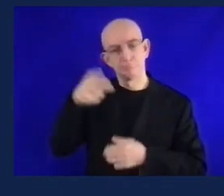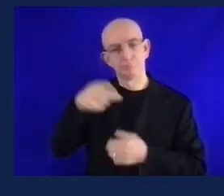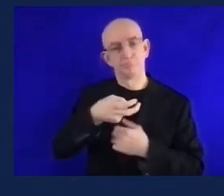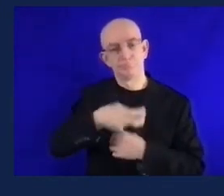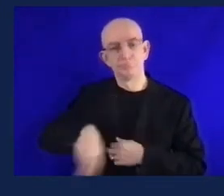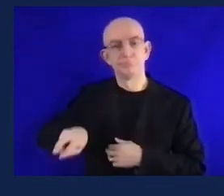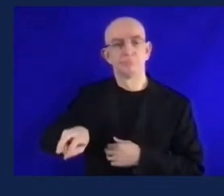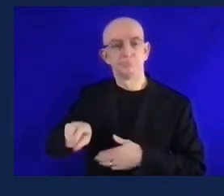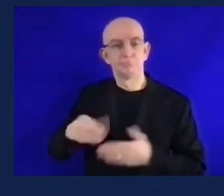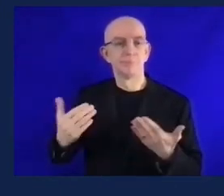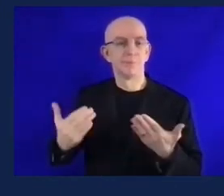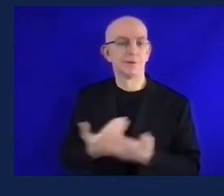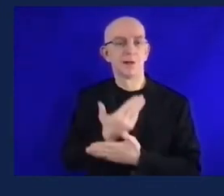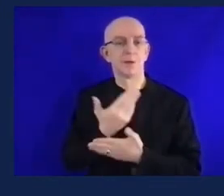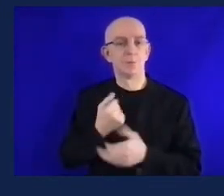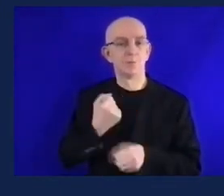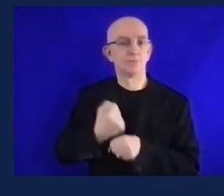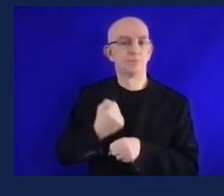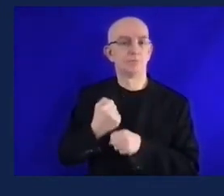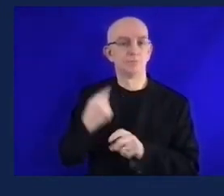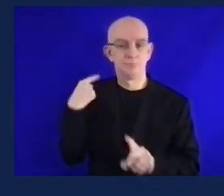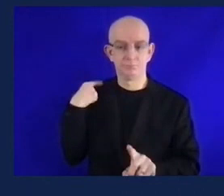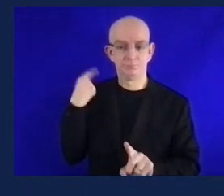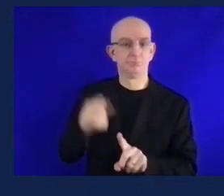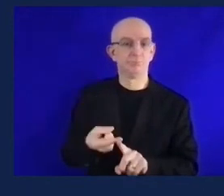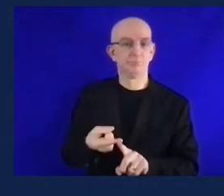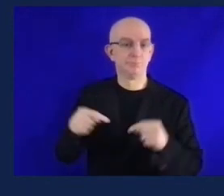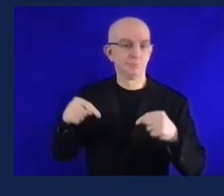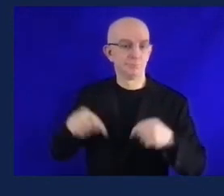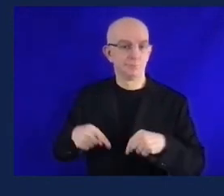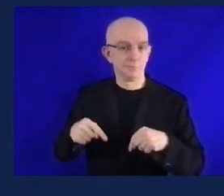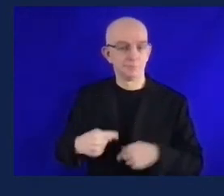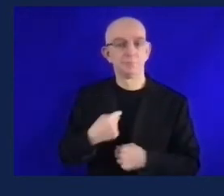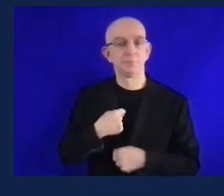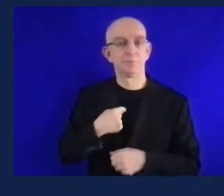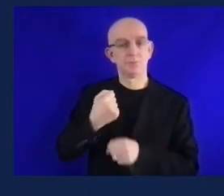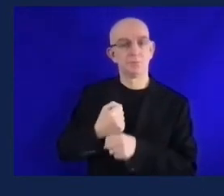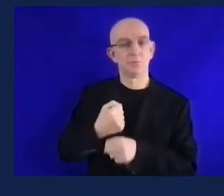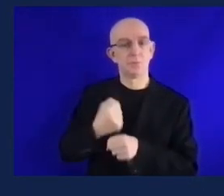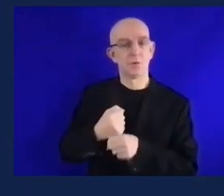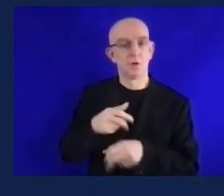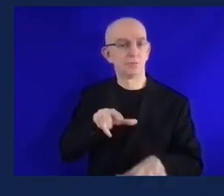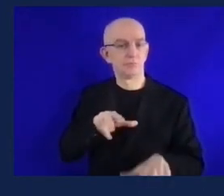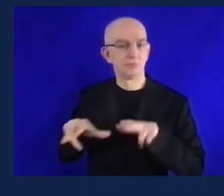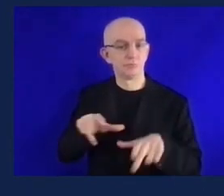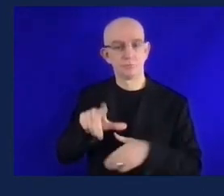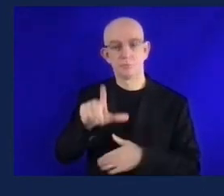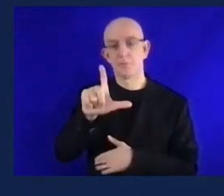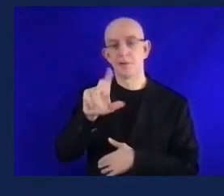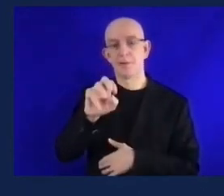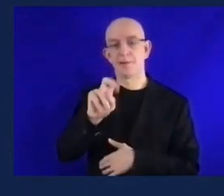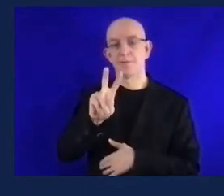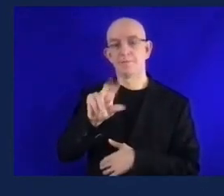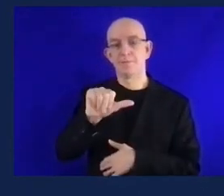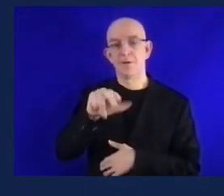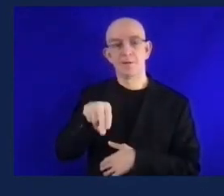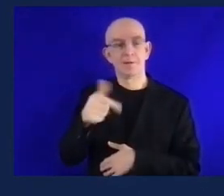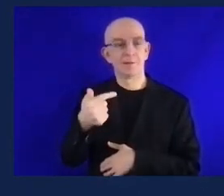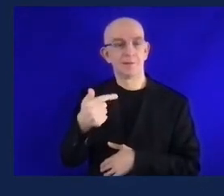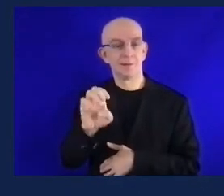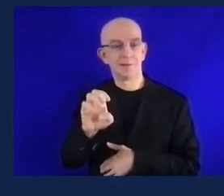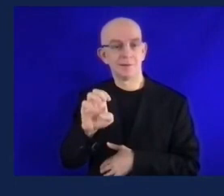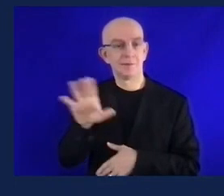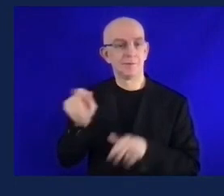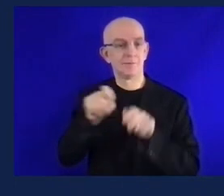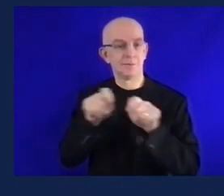Levante EDI for children and Women Levante EDI. EDI stands for Football School for Intellectual Disabled People.